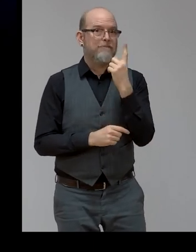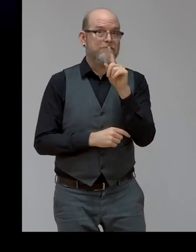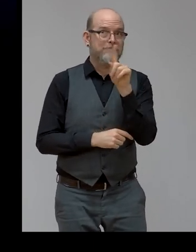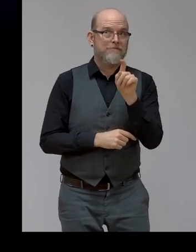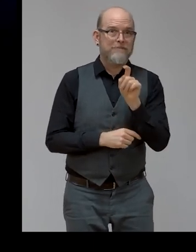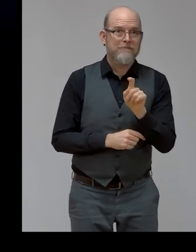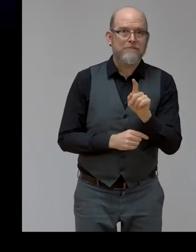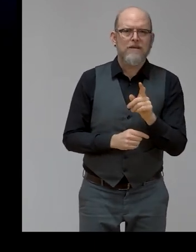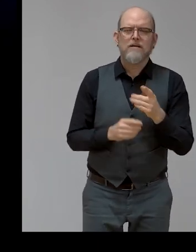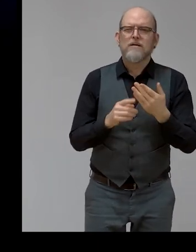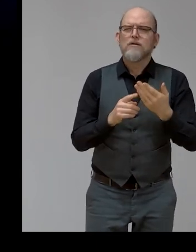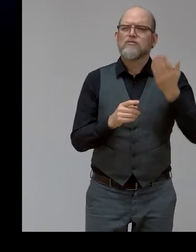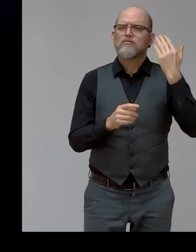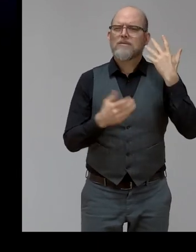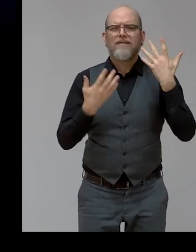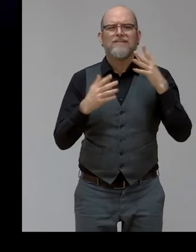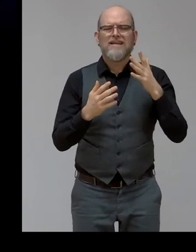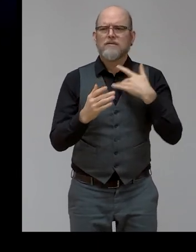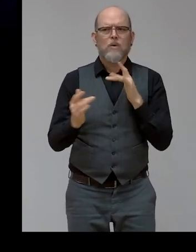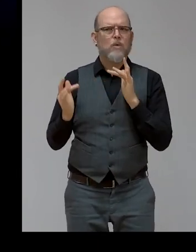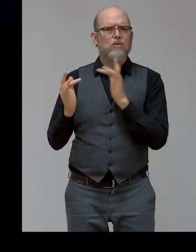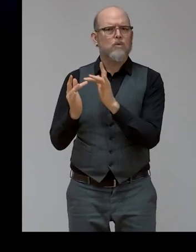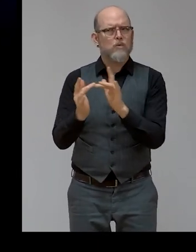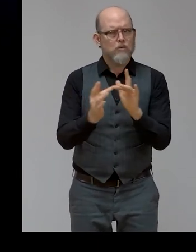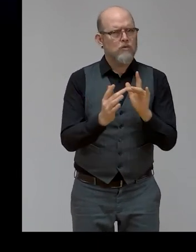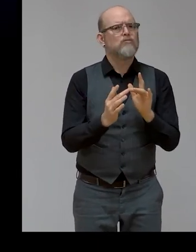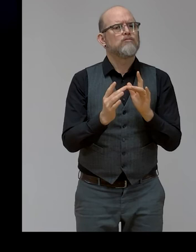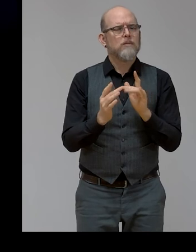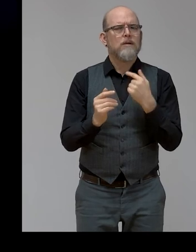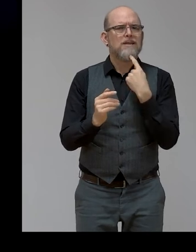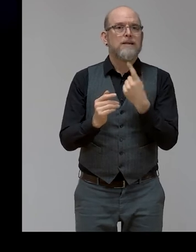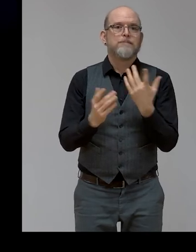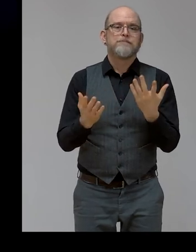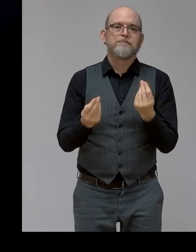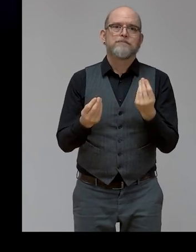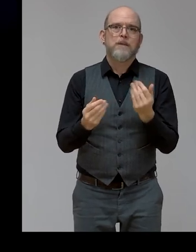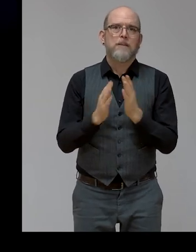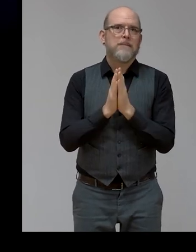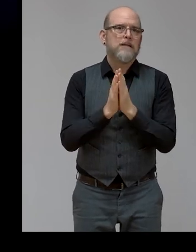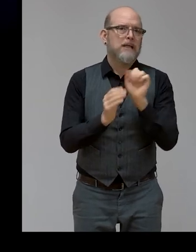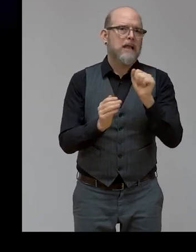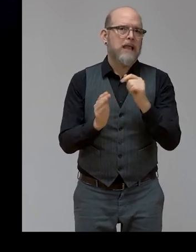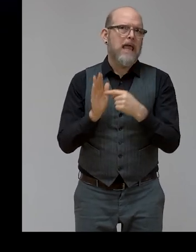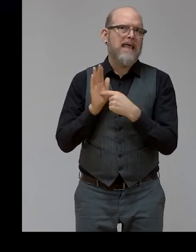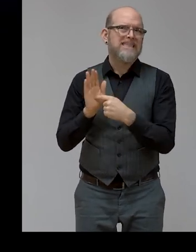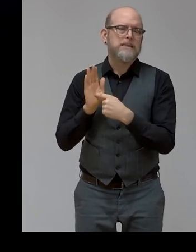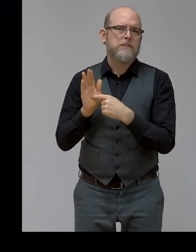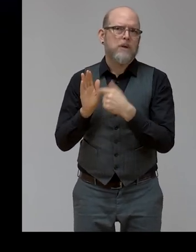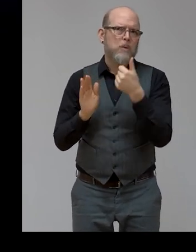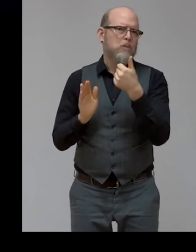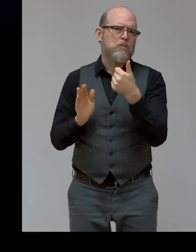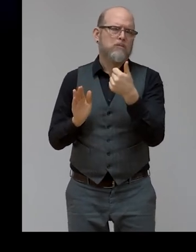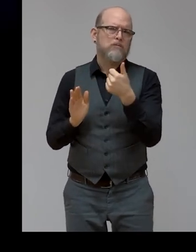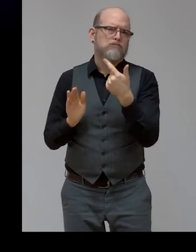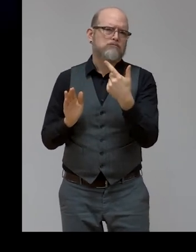lot in the past. Can you give me an example of, you know, when you worked on a project and then